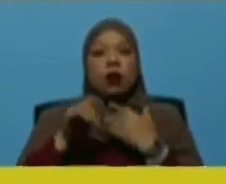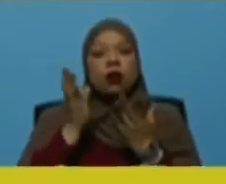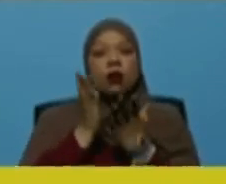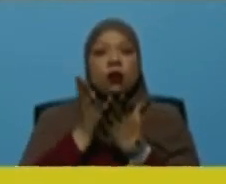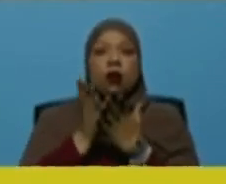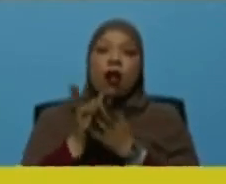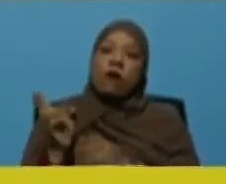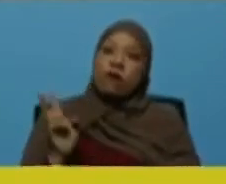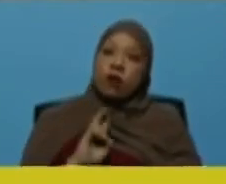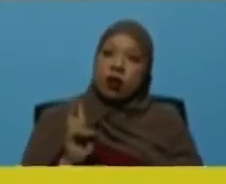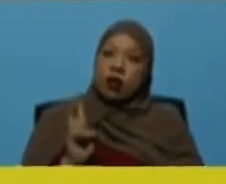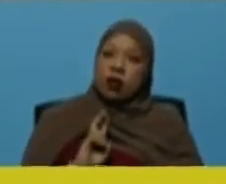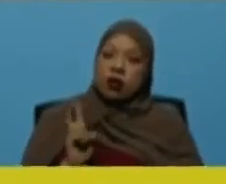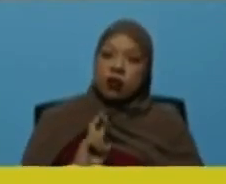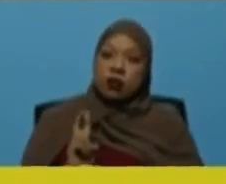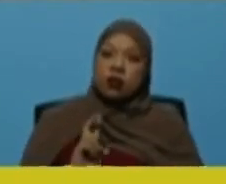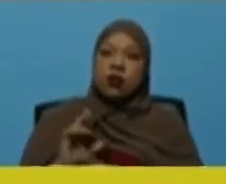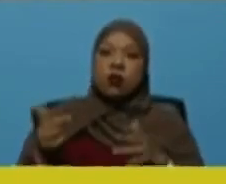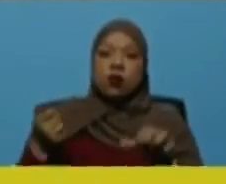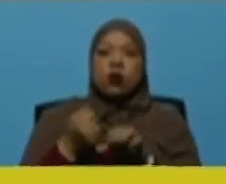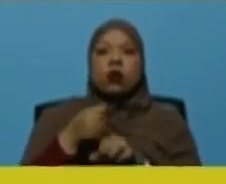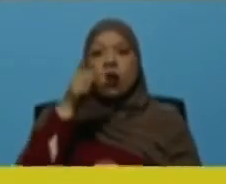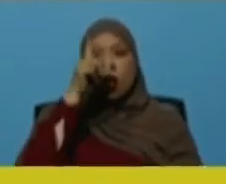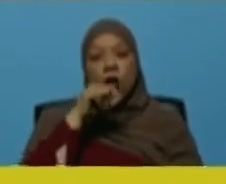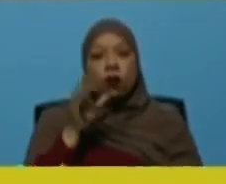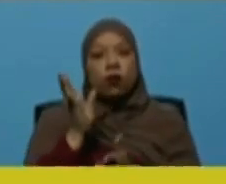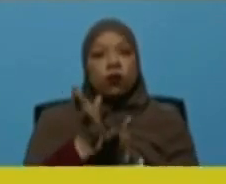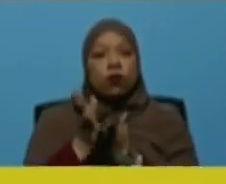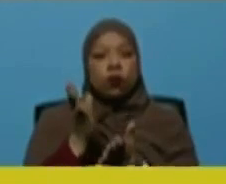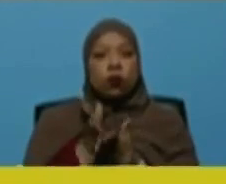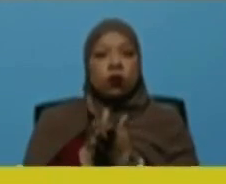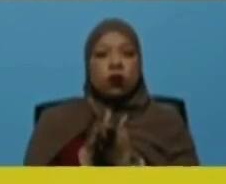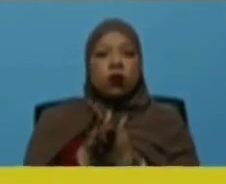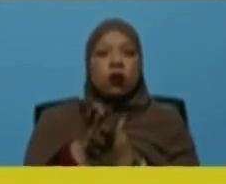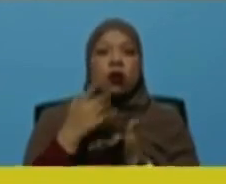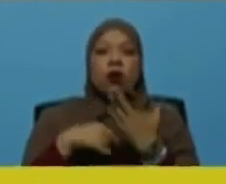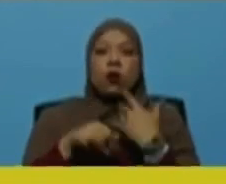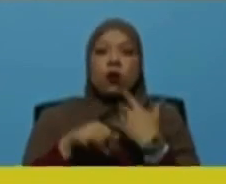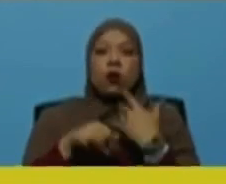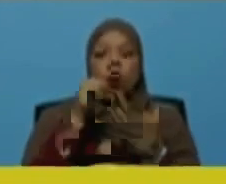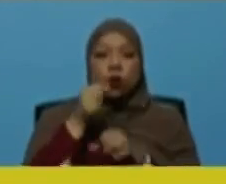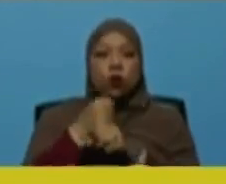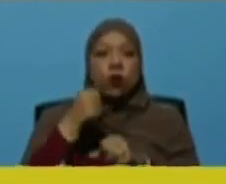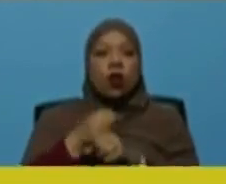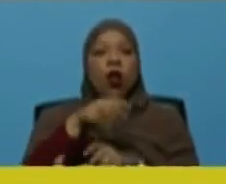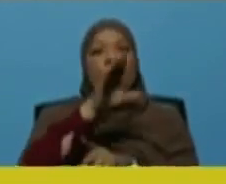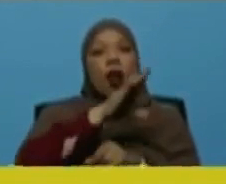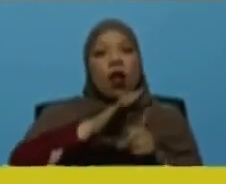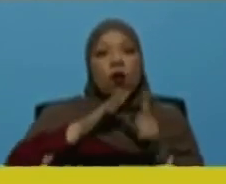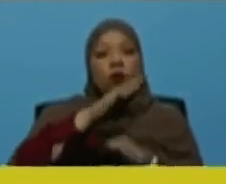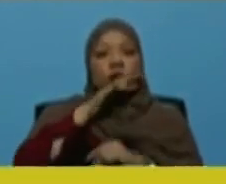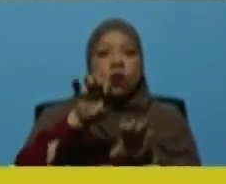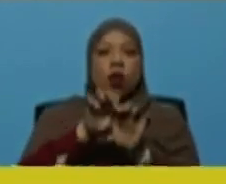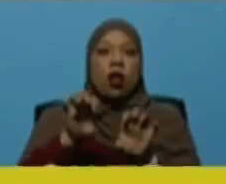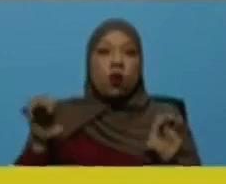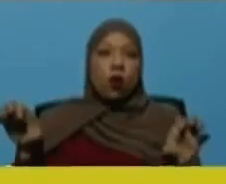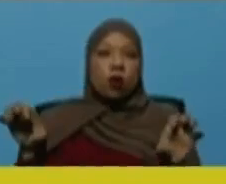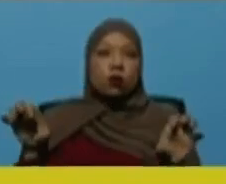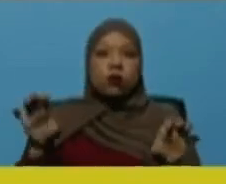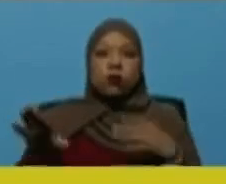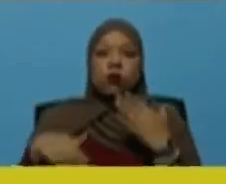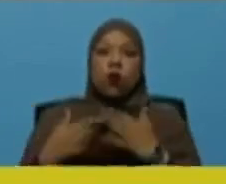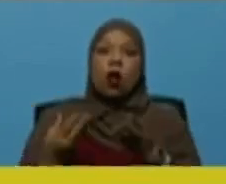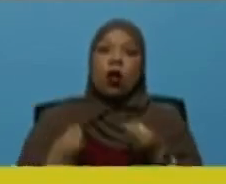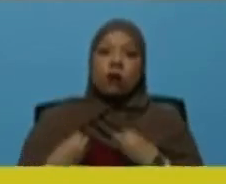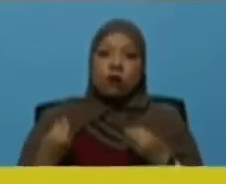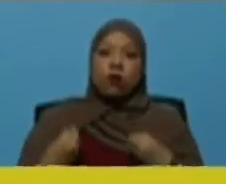school party of Venezuela, because the school year, the start of the school year has to be the party of culture, education,